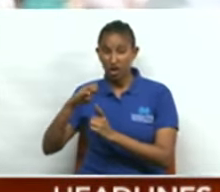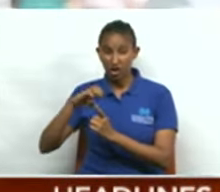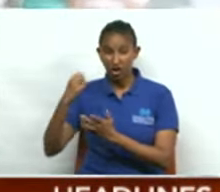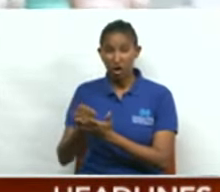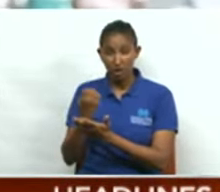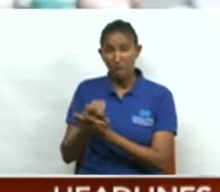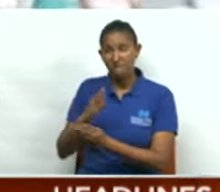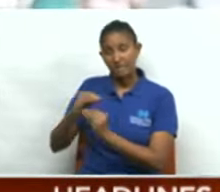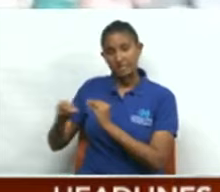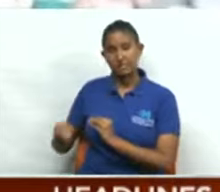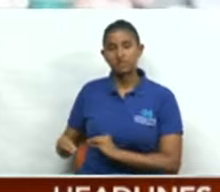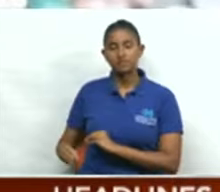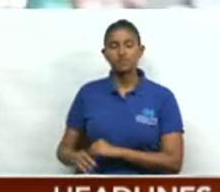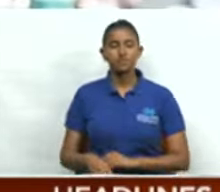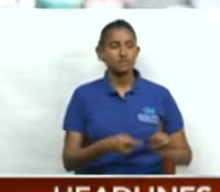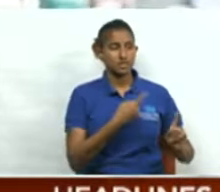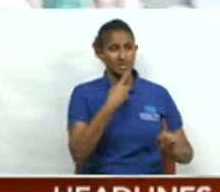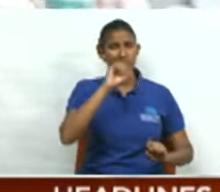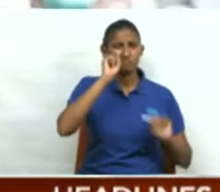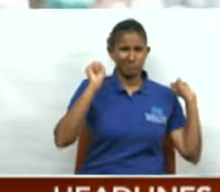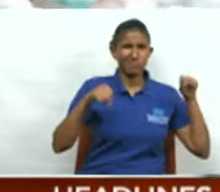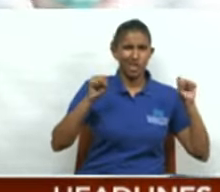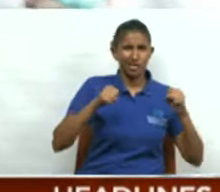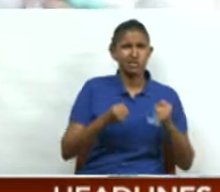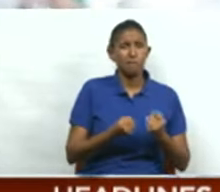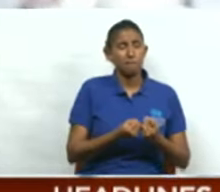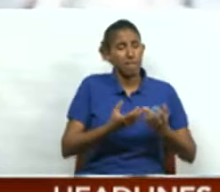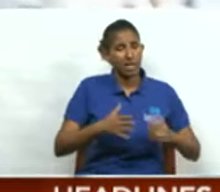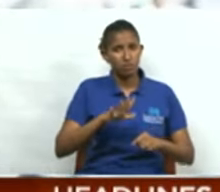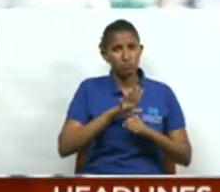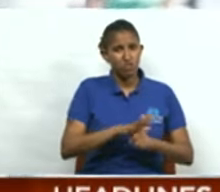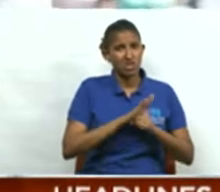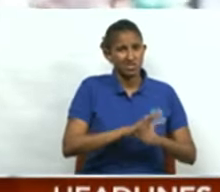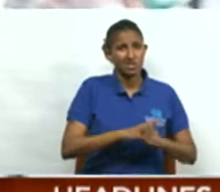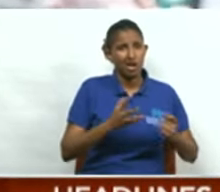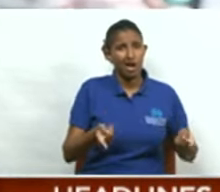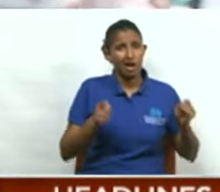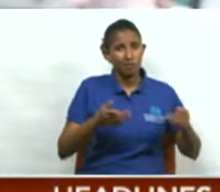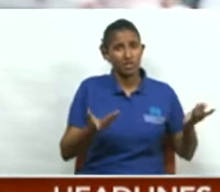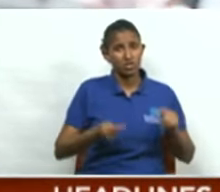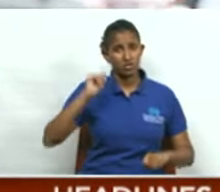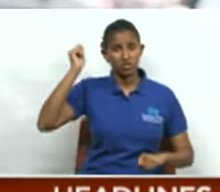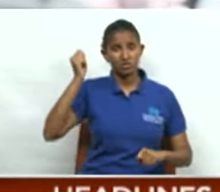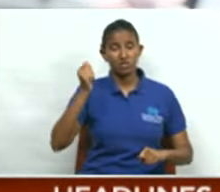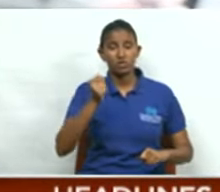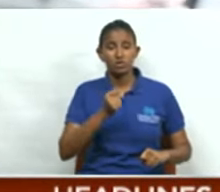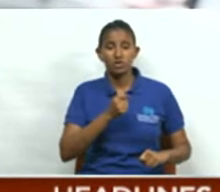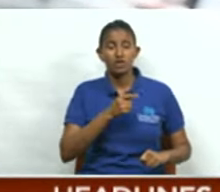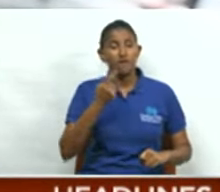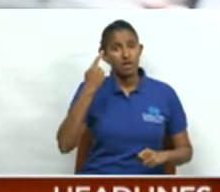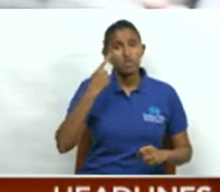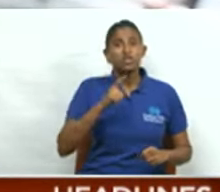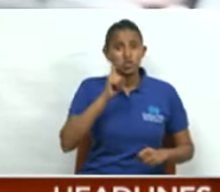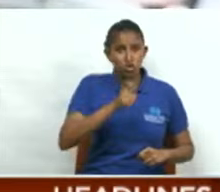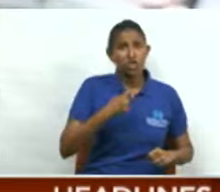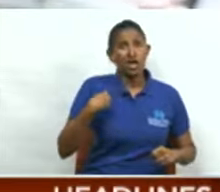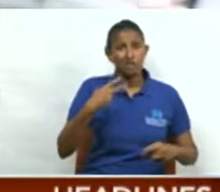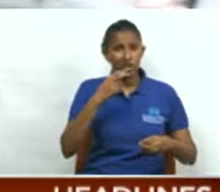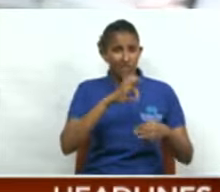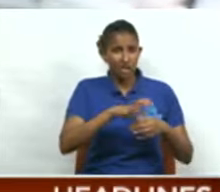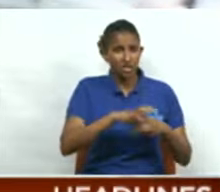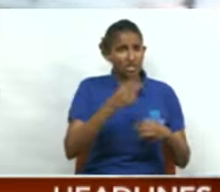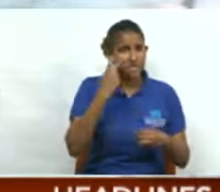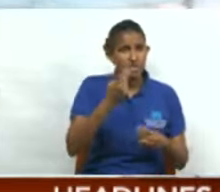trouble, plenty pressure in this country right now going on. Plenty things going on now. That is why we call our own election to see what it is that we could do or somebody else could come and do for the